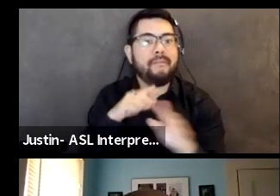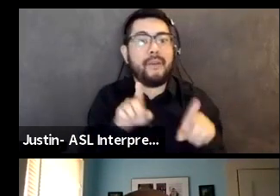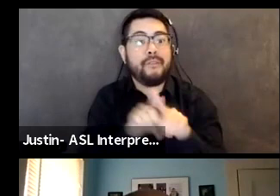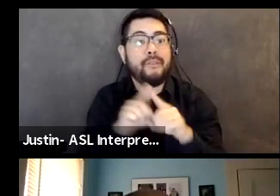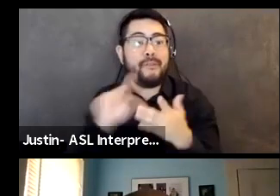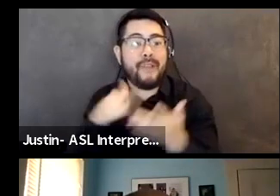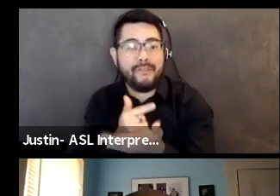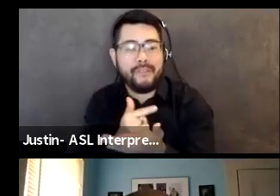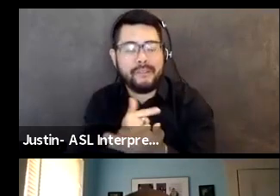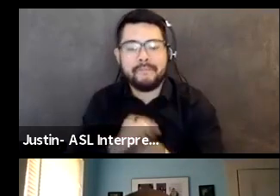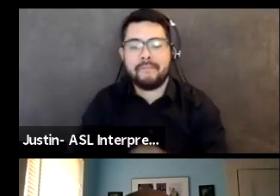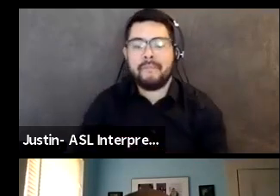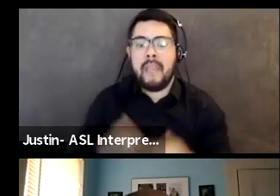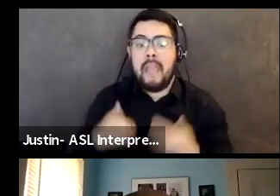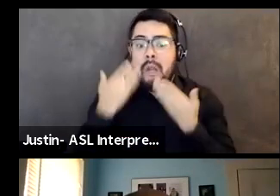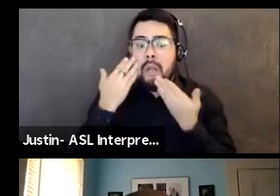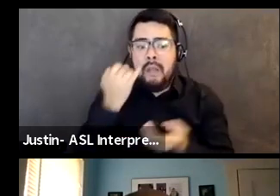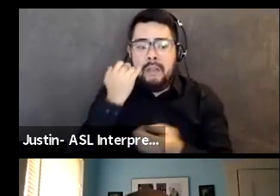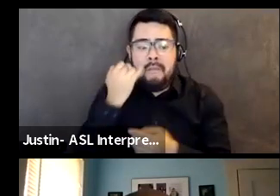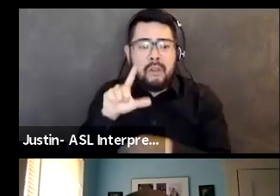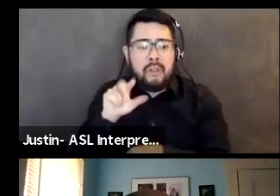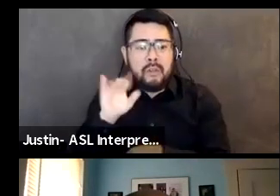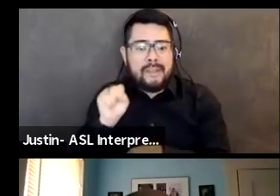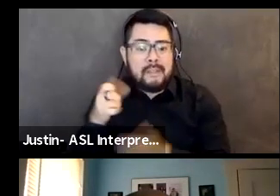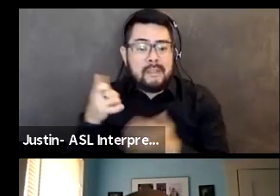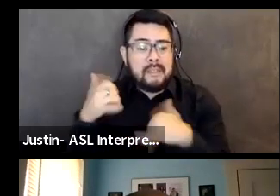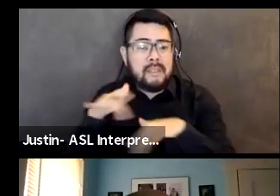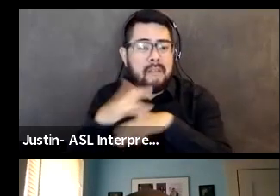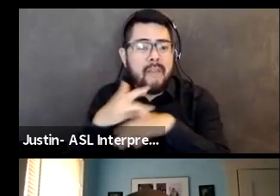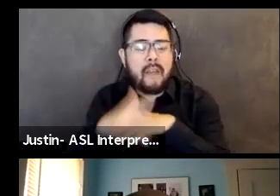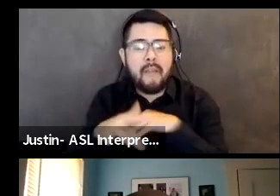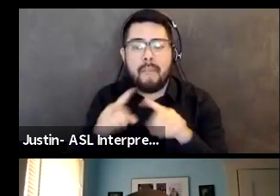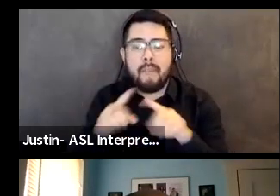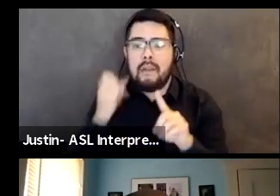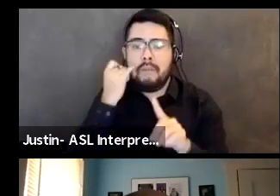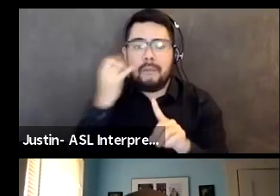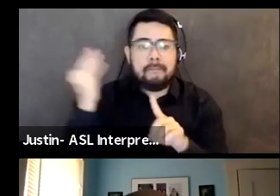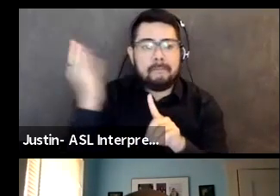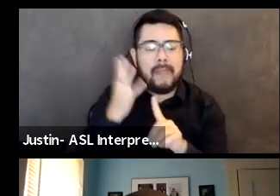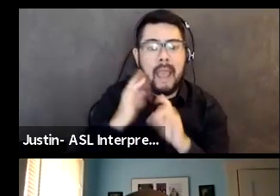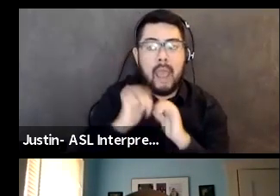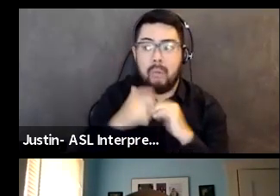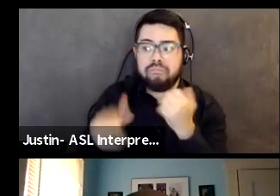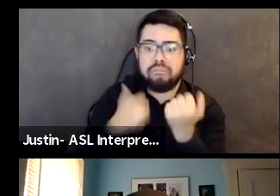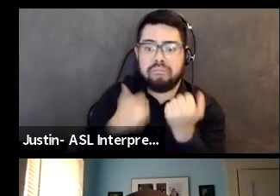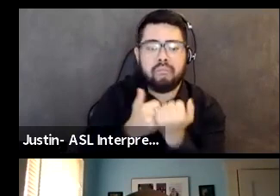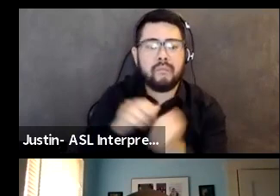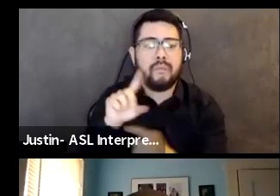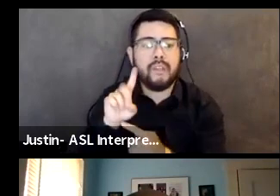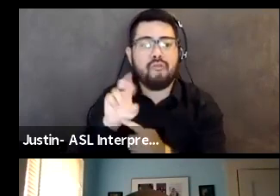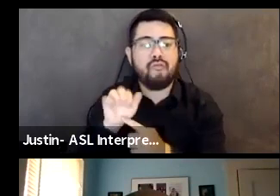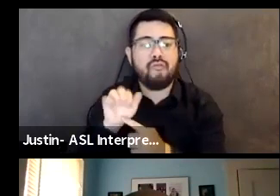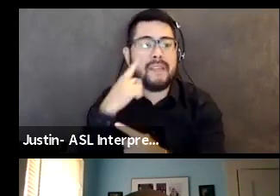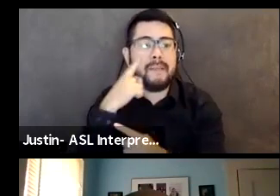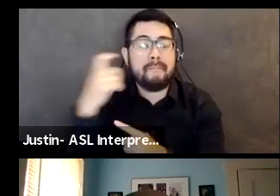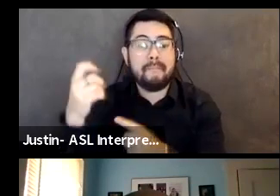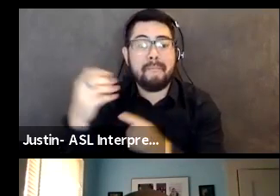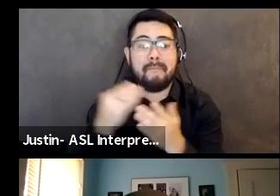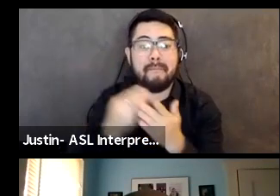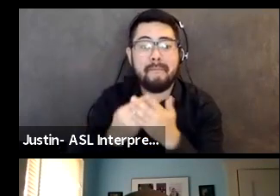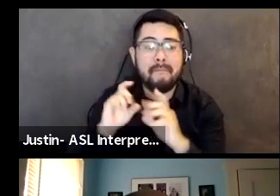on but if there's any information he could share about supporting the dream fund i think that would be good to to spread